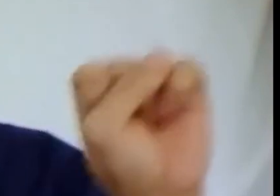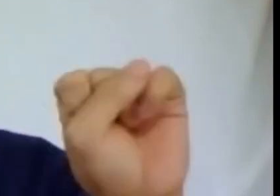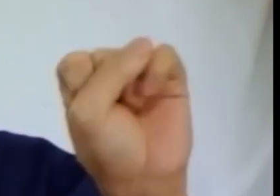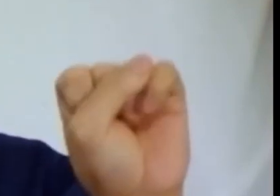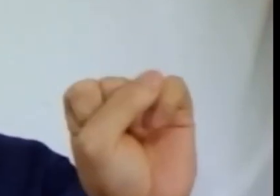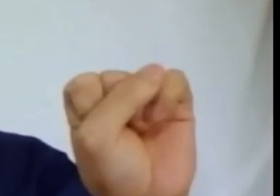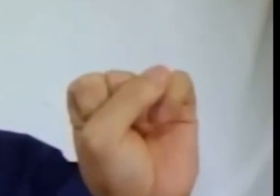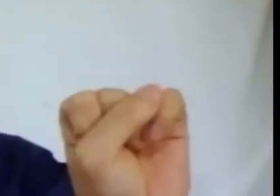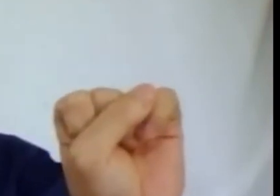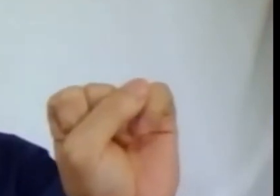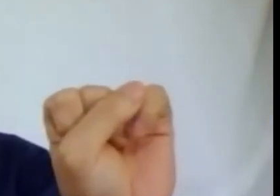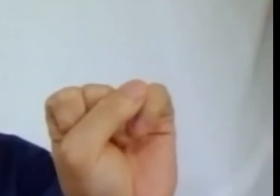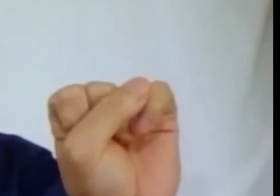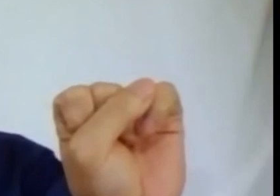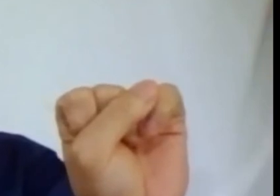is deleted.